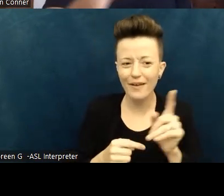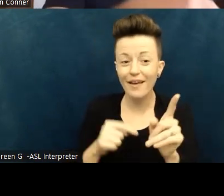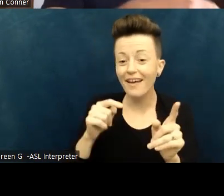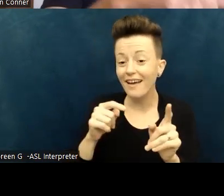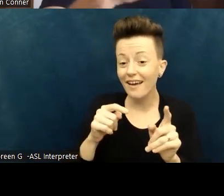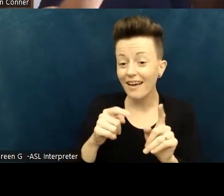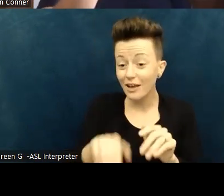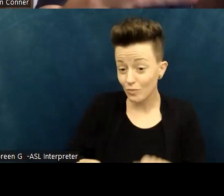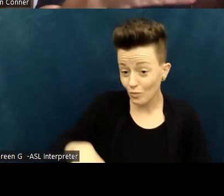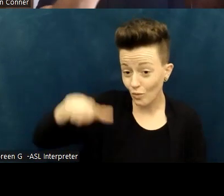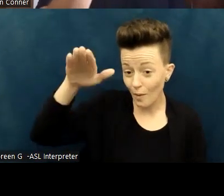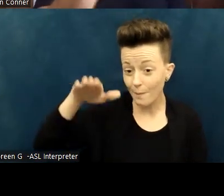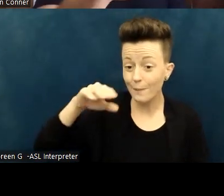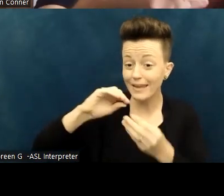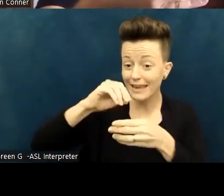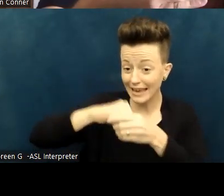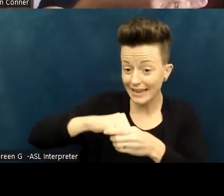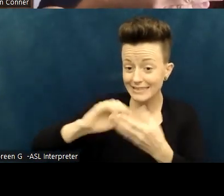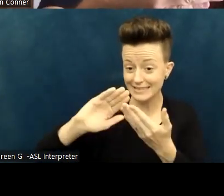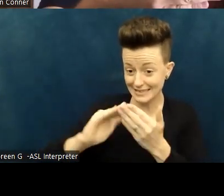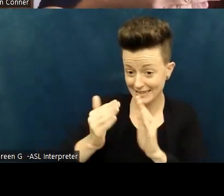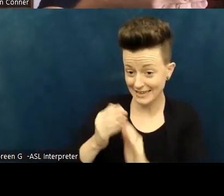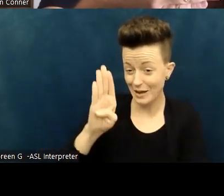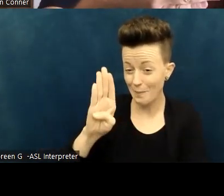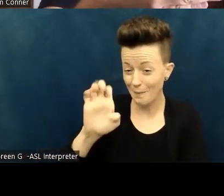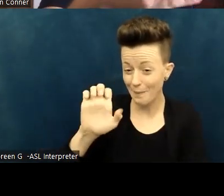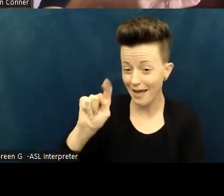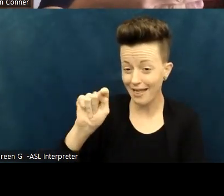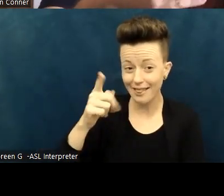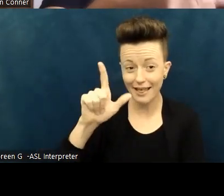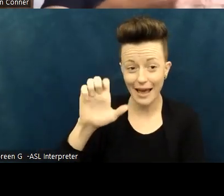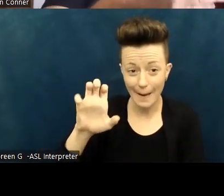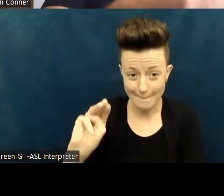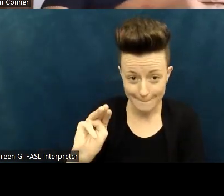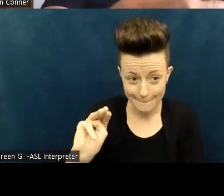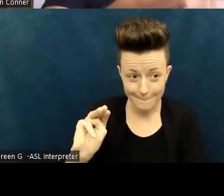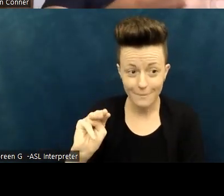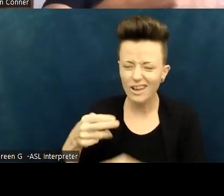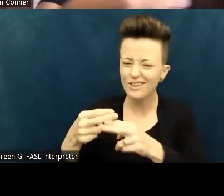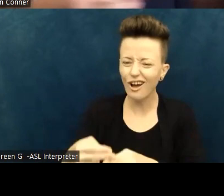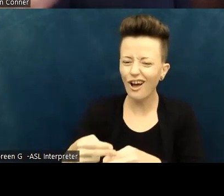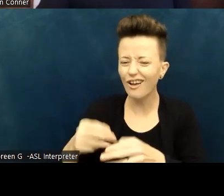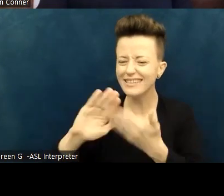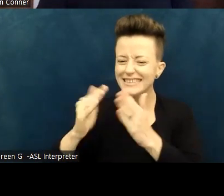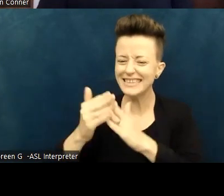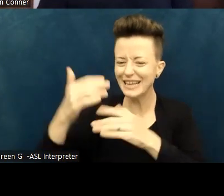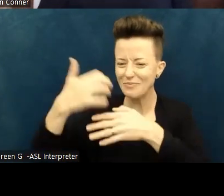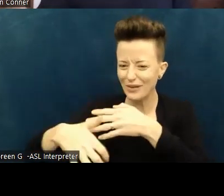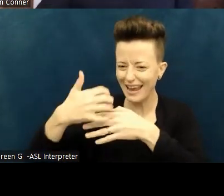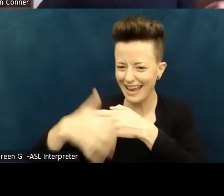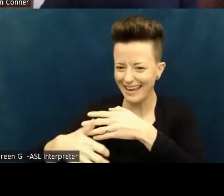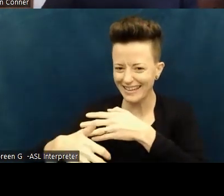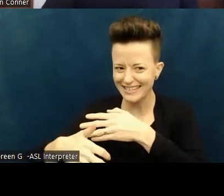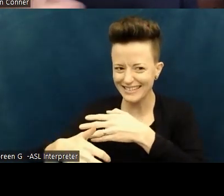he's rejected by Bethlehem. On top of that, Bethlehem's the city of David, and he's the heir of David,